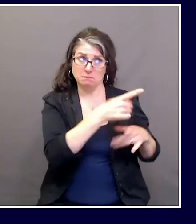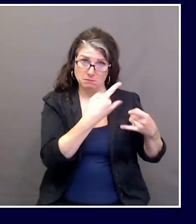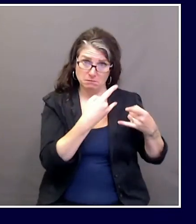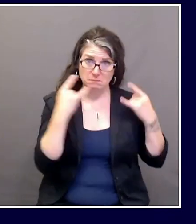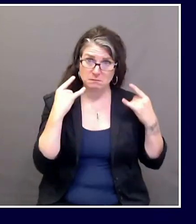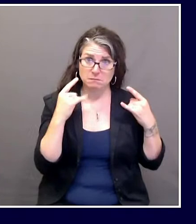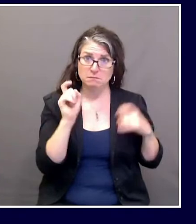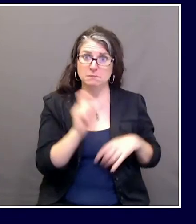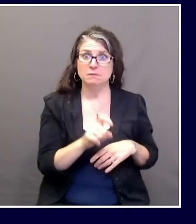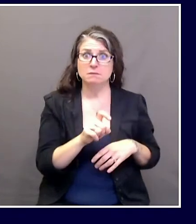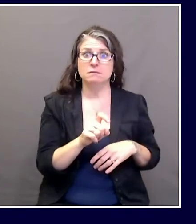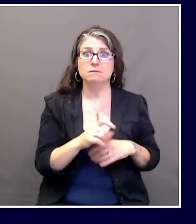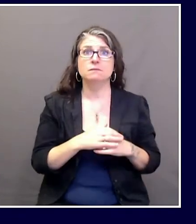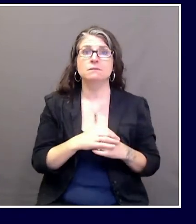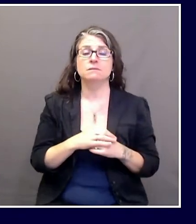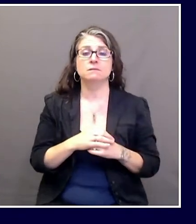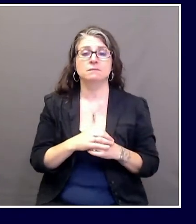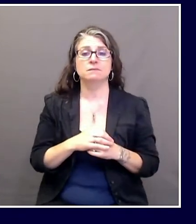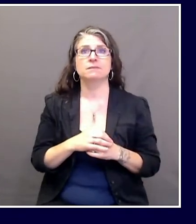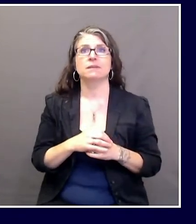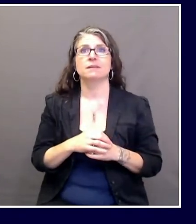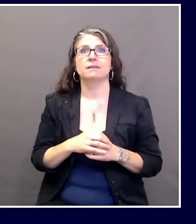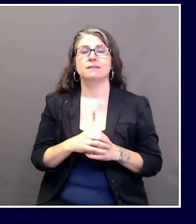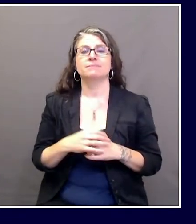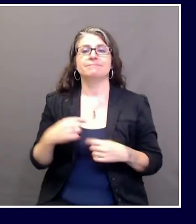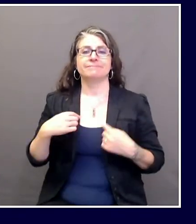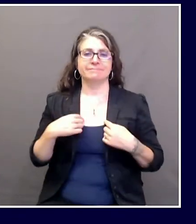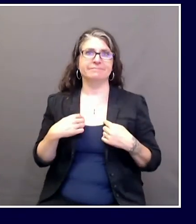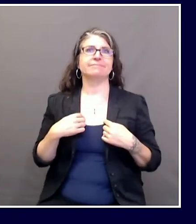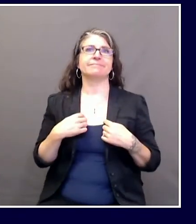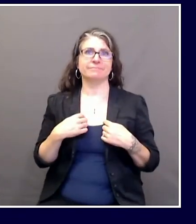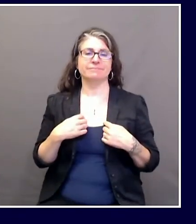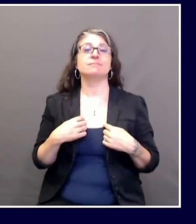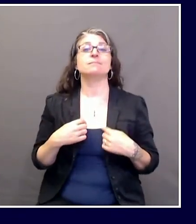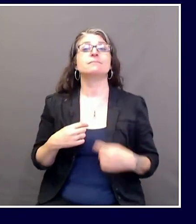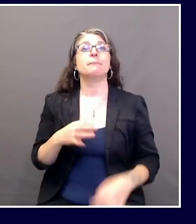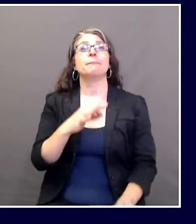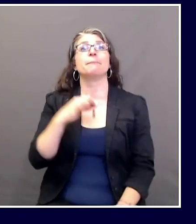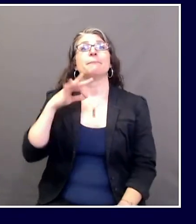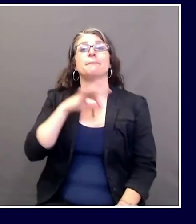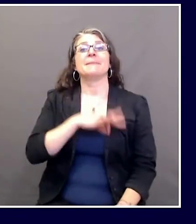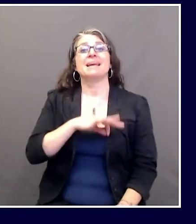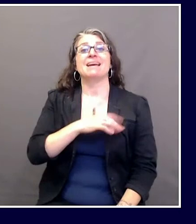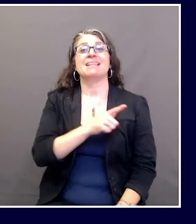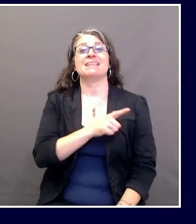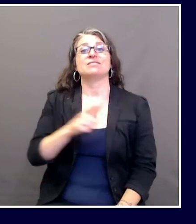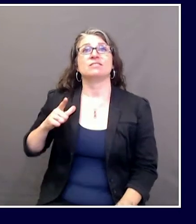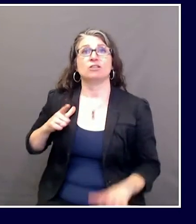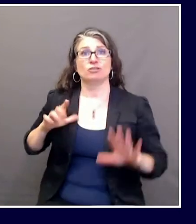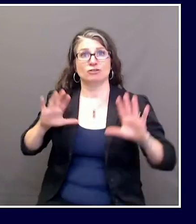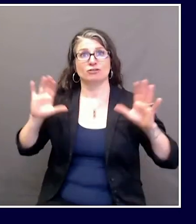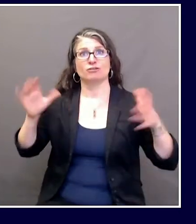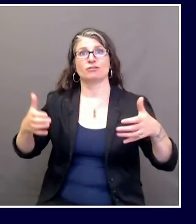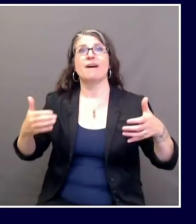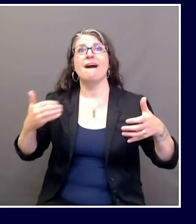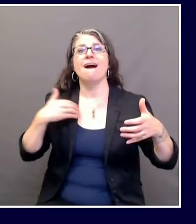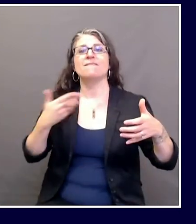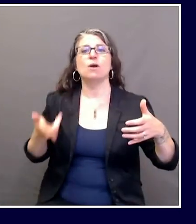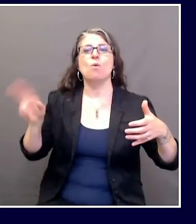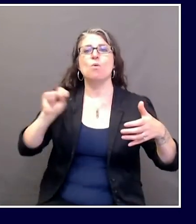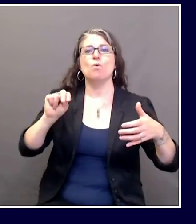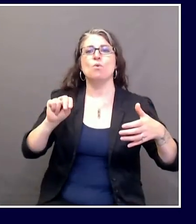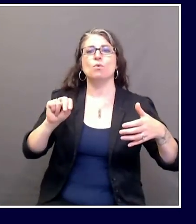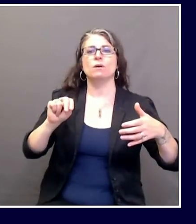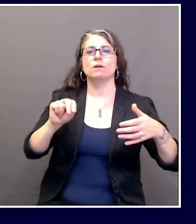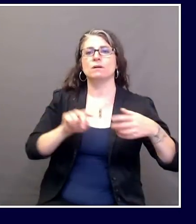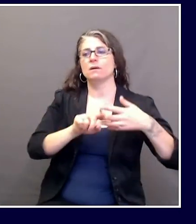a separate branch of government. It has our own rules. So I refer you to the Maine State Legislature for any